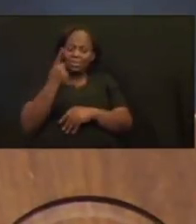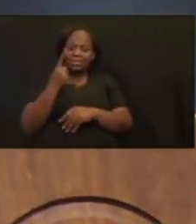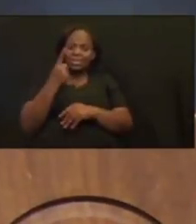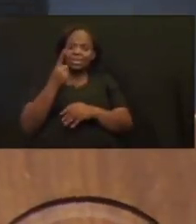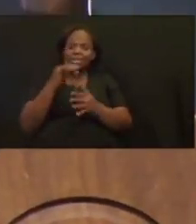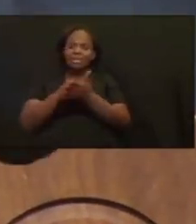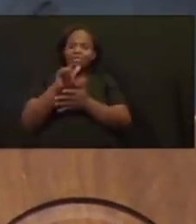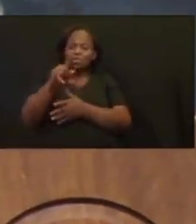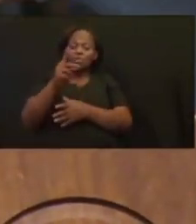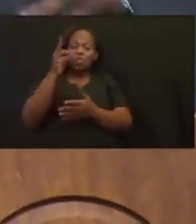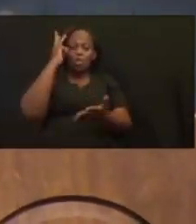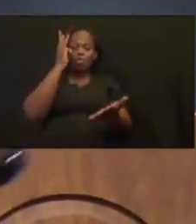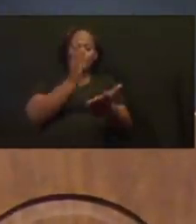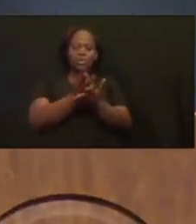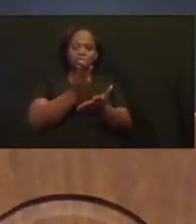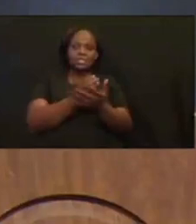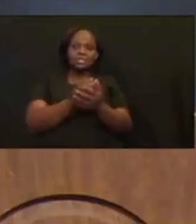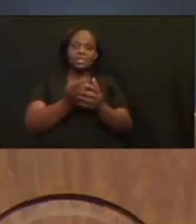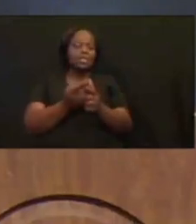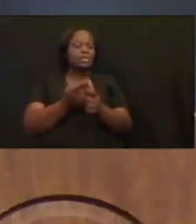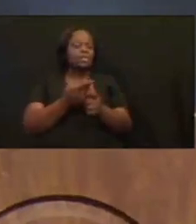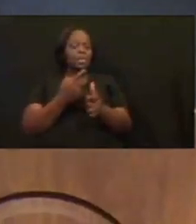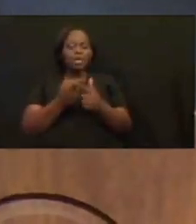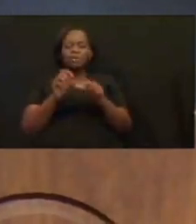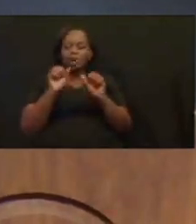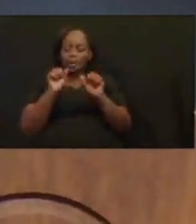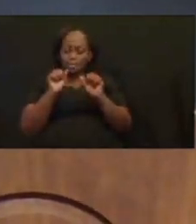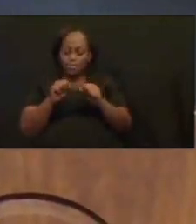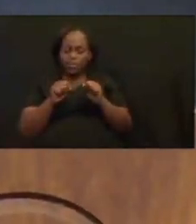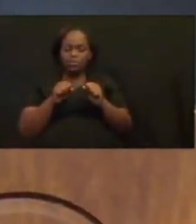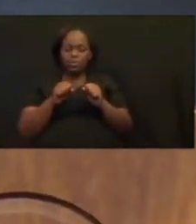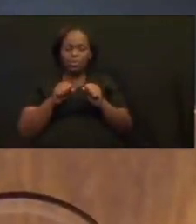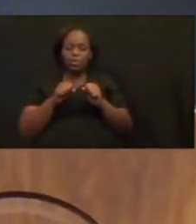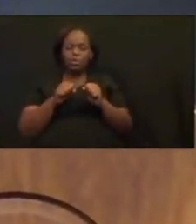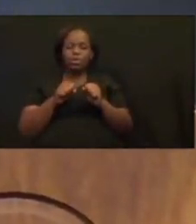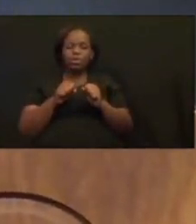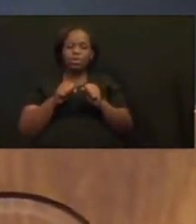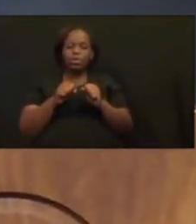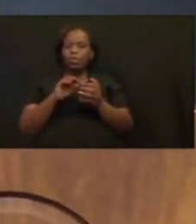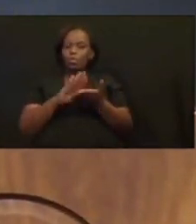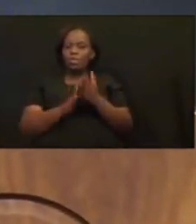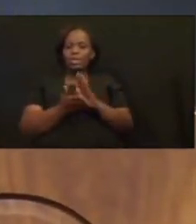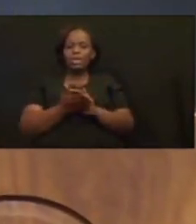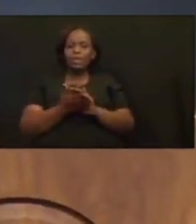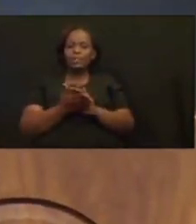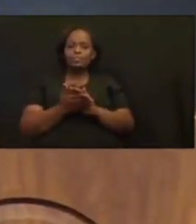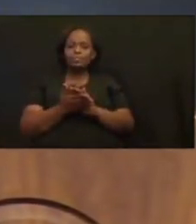power and the wisdom and all the graces that become the resources for your efficiency.